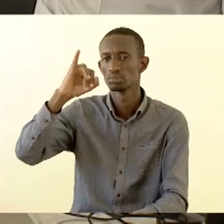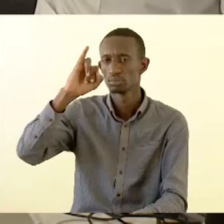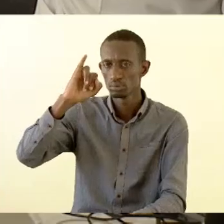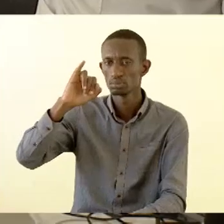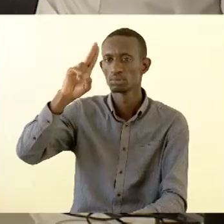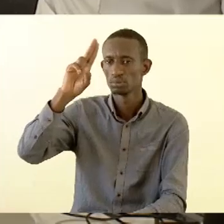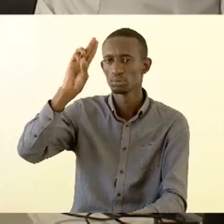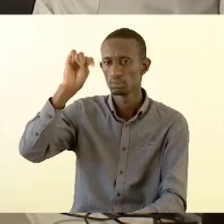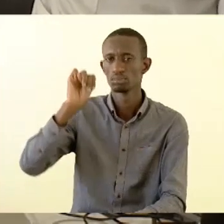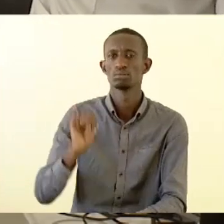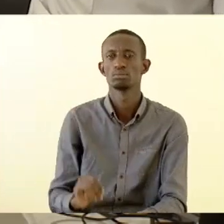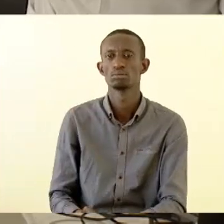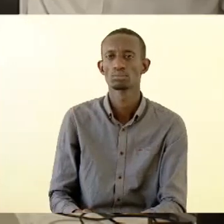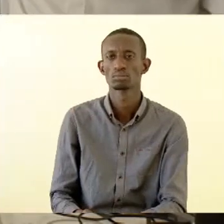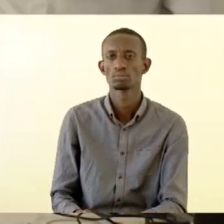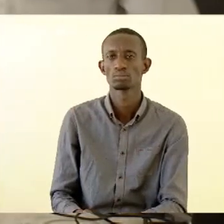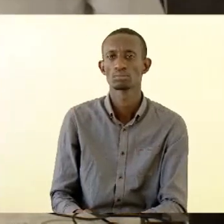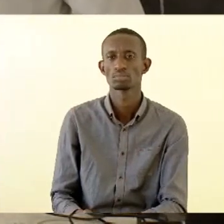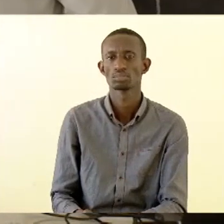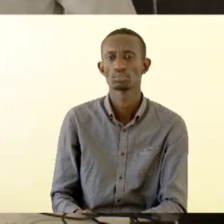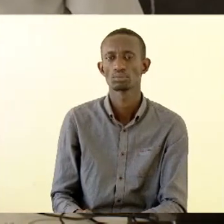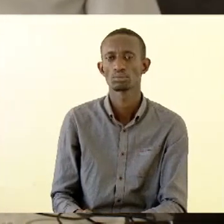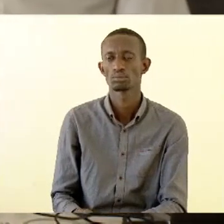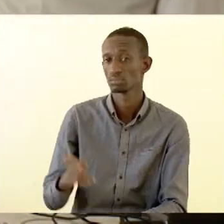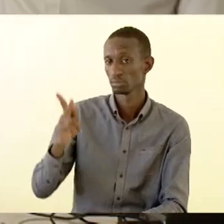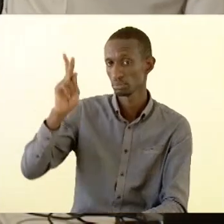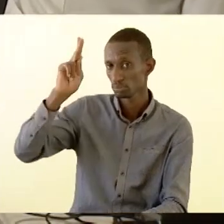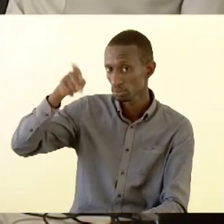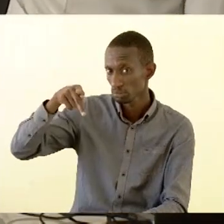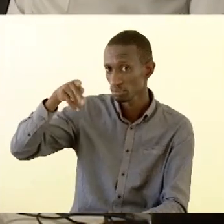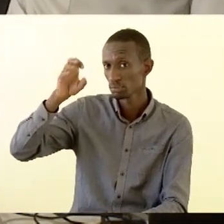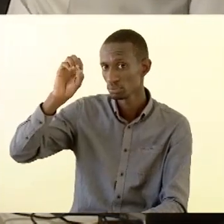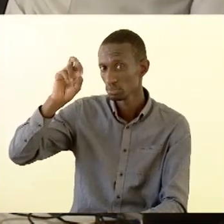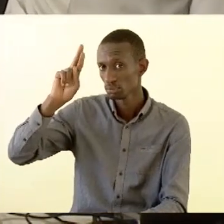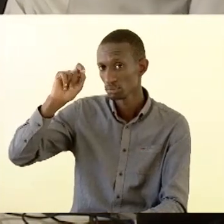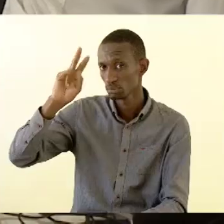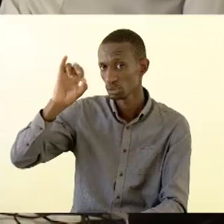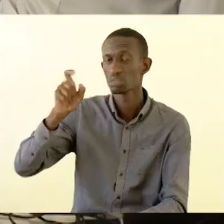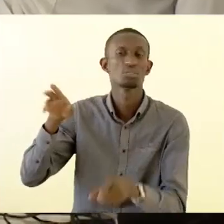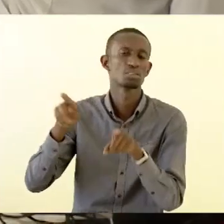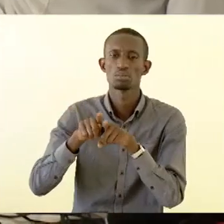Sodium, and just like potassium, it comes from natrium.